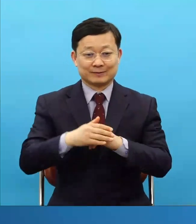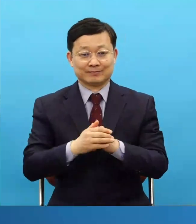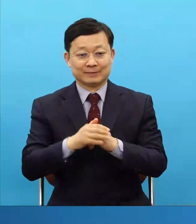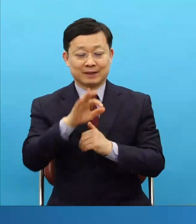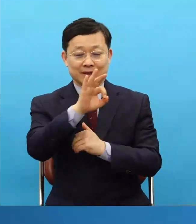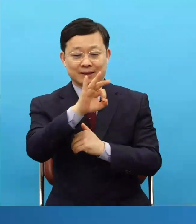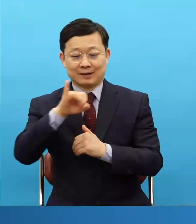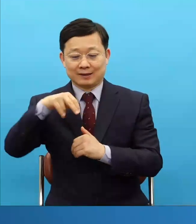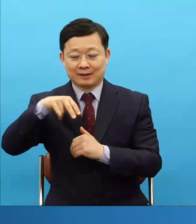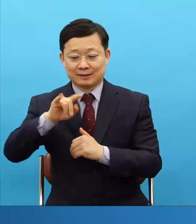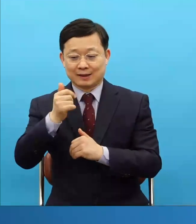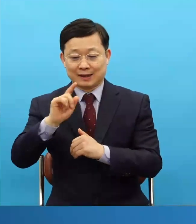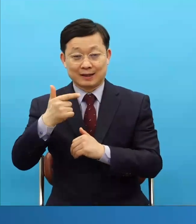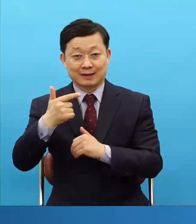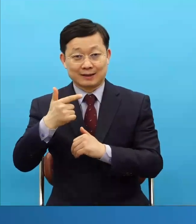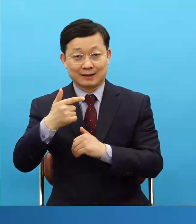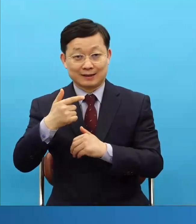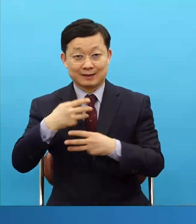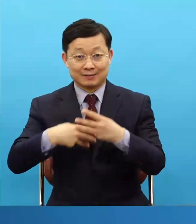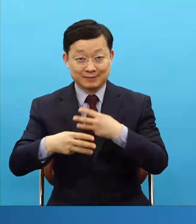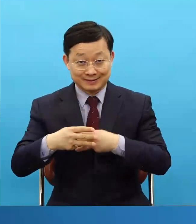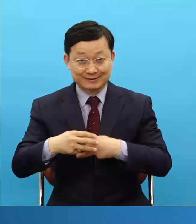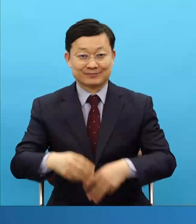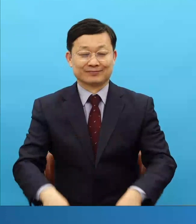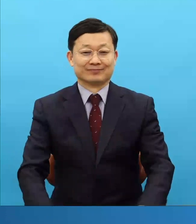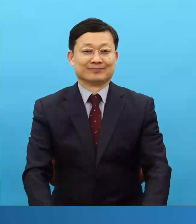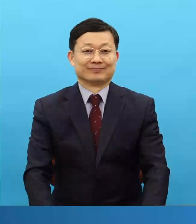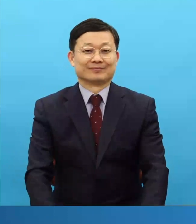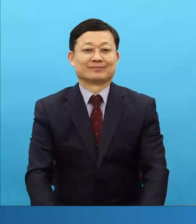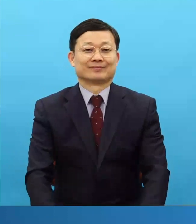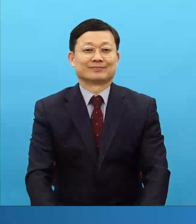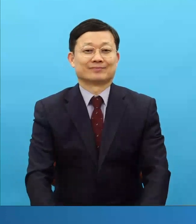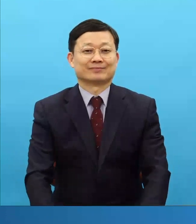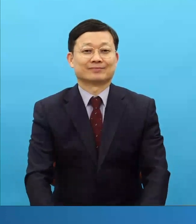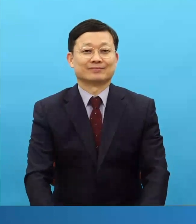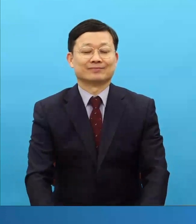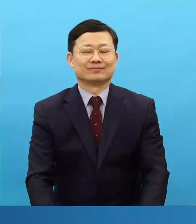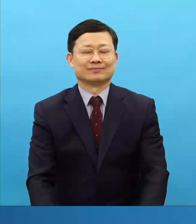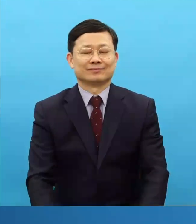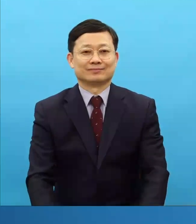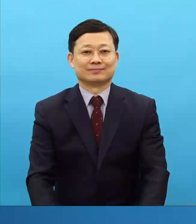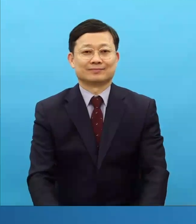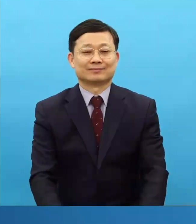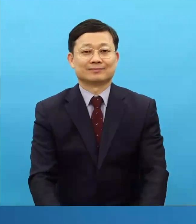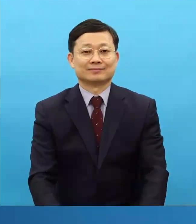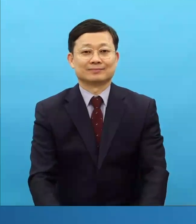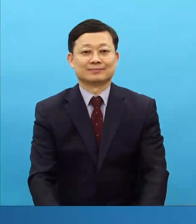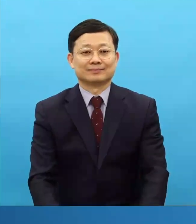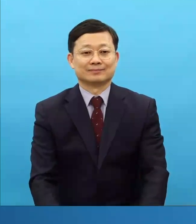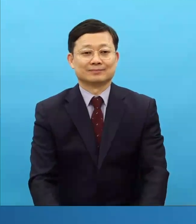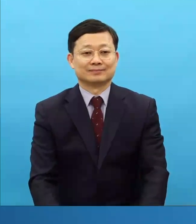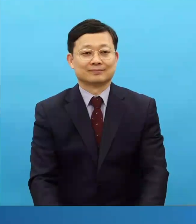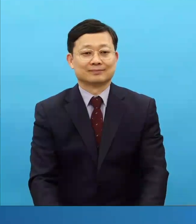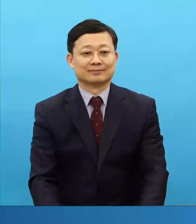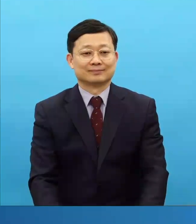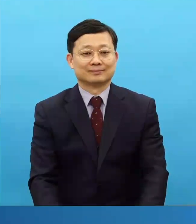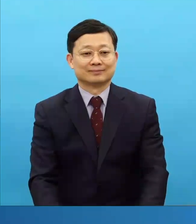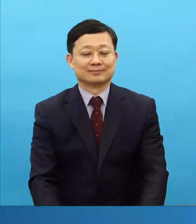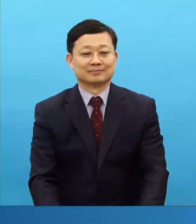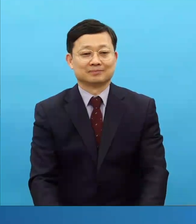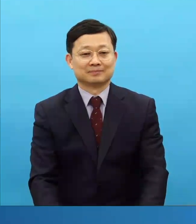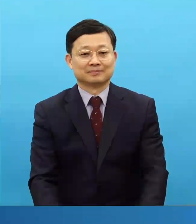I'm Remnant Lee Se-han from Tyrannus Presbyterian Church, currently attending the Ulsan Elementary Evangelism